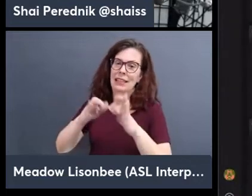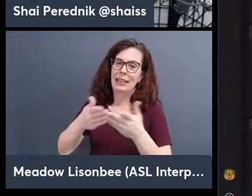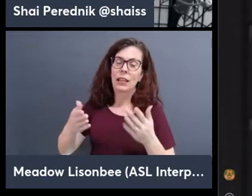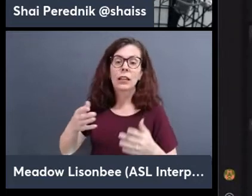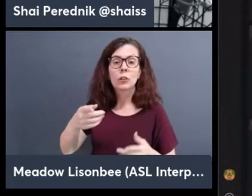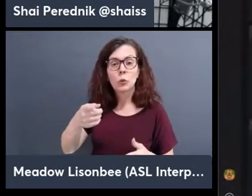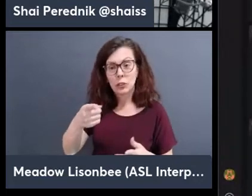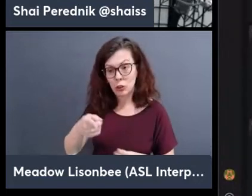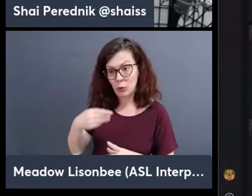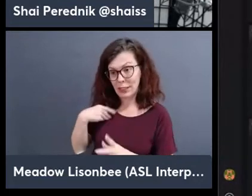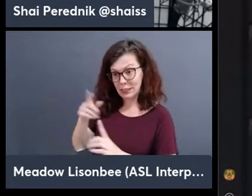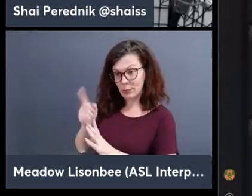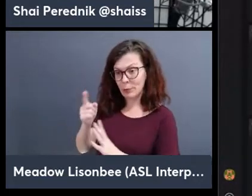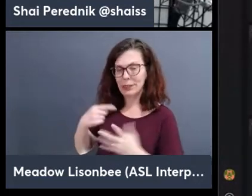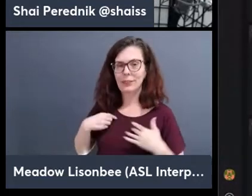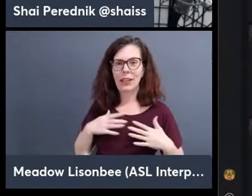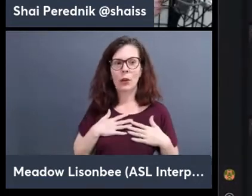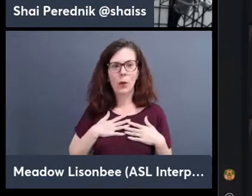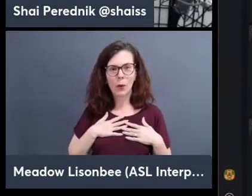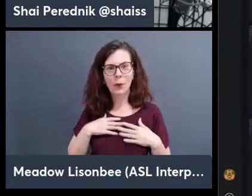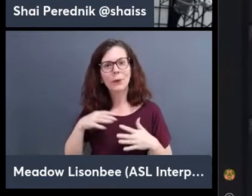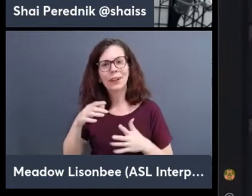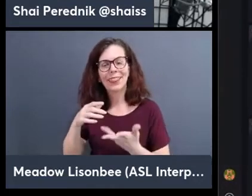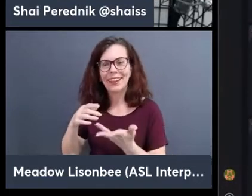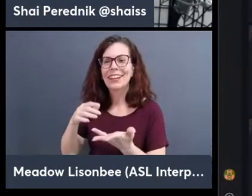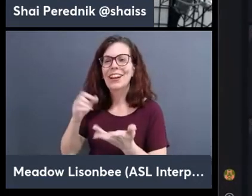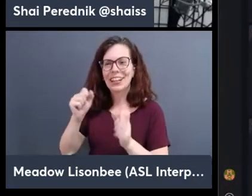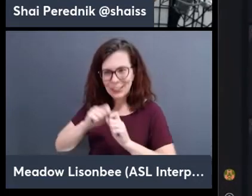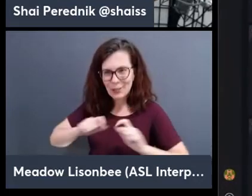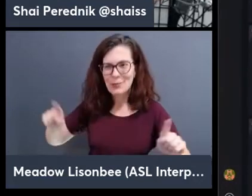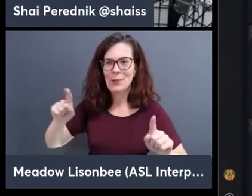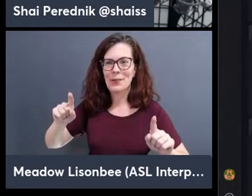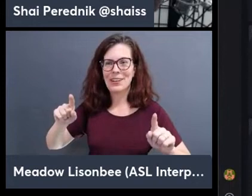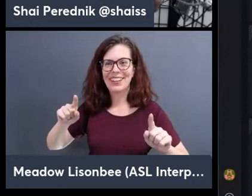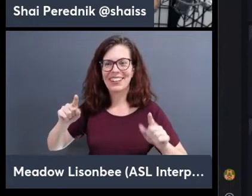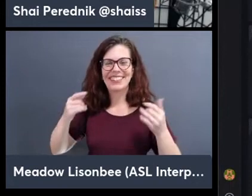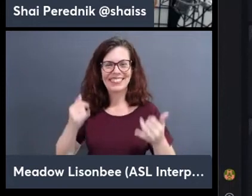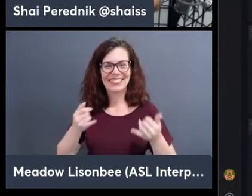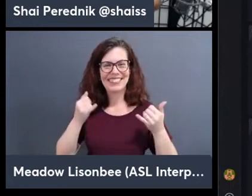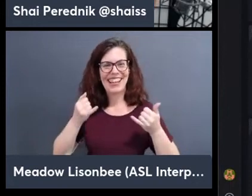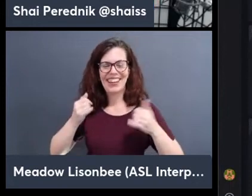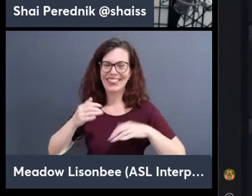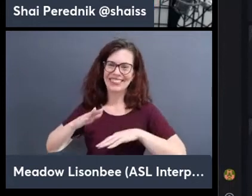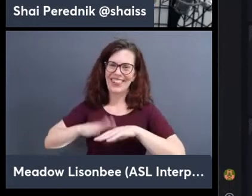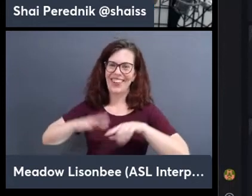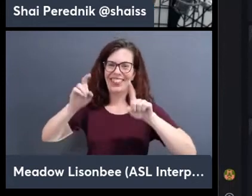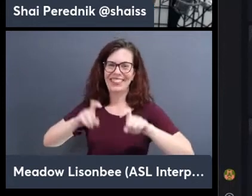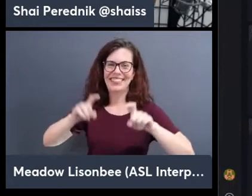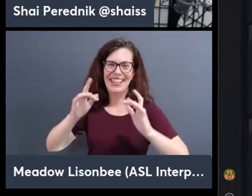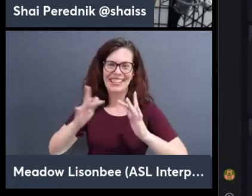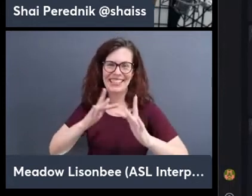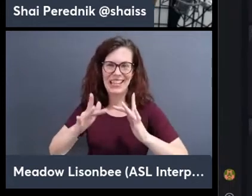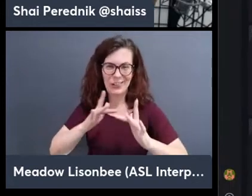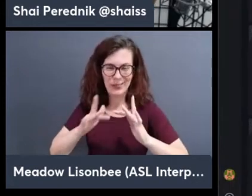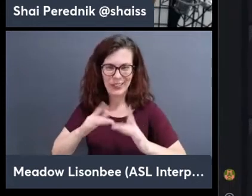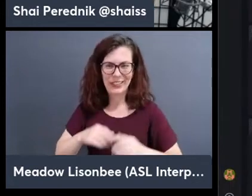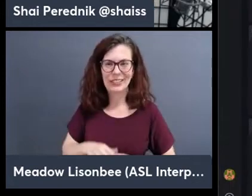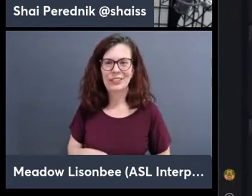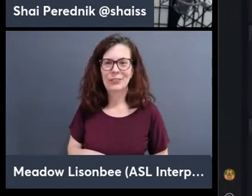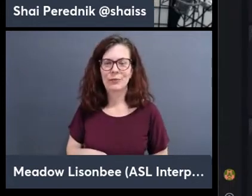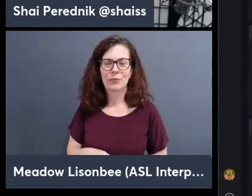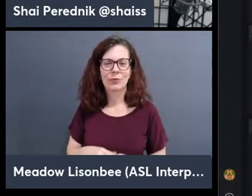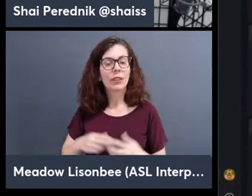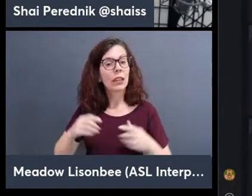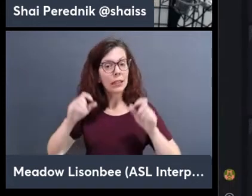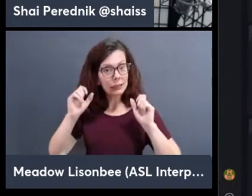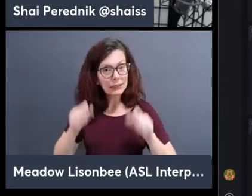to this moment, it's kind of an aha moment. That validator node that I went deployed is now on the test network. It's it can